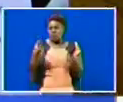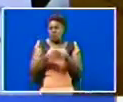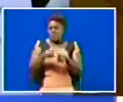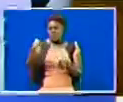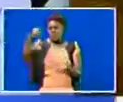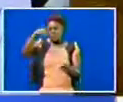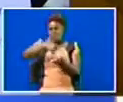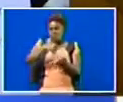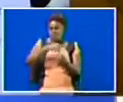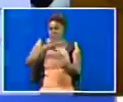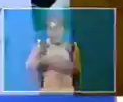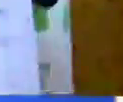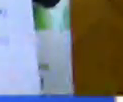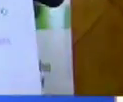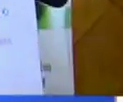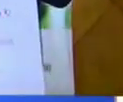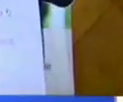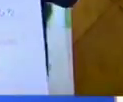others.